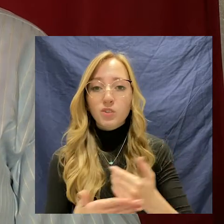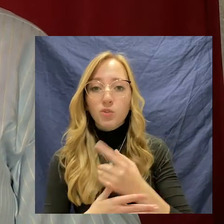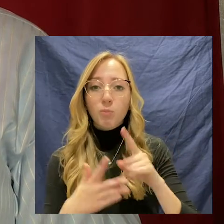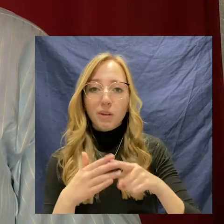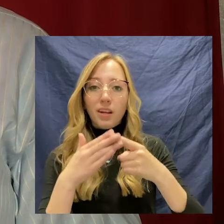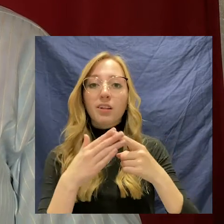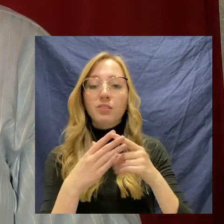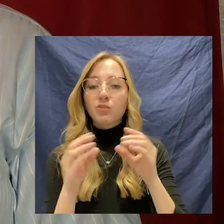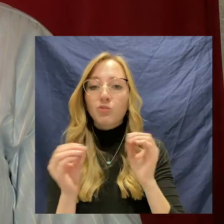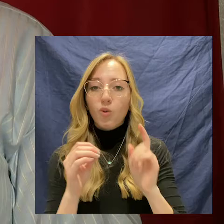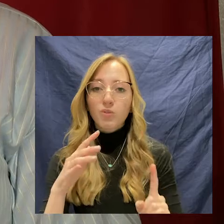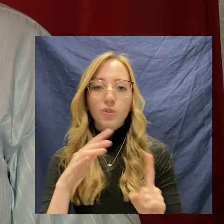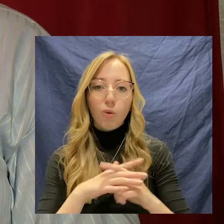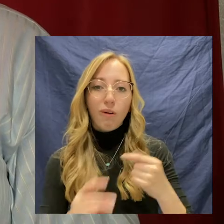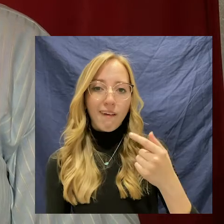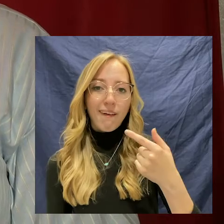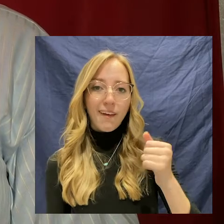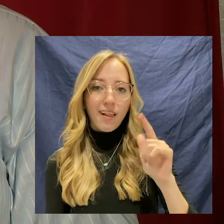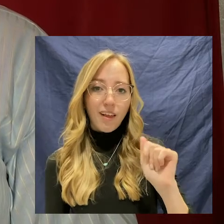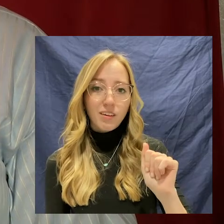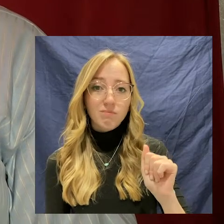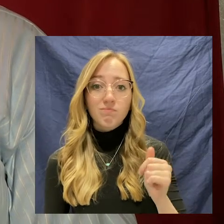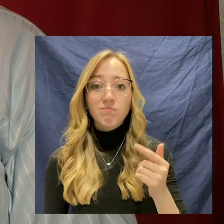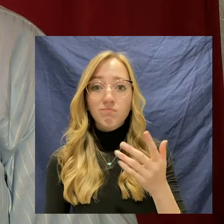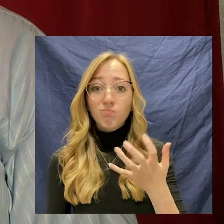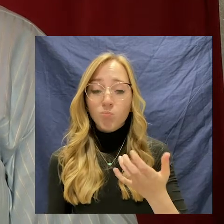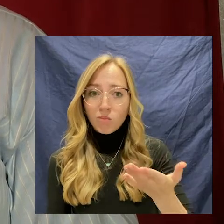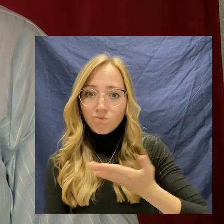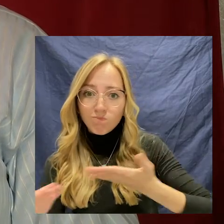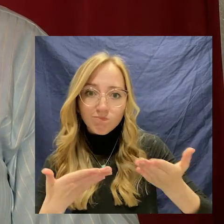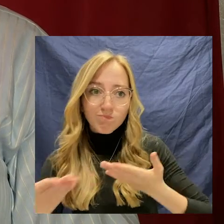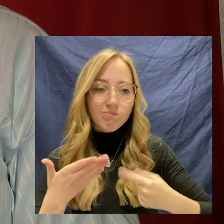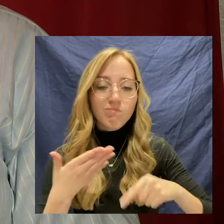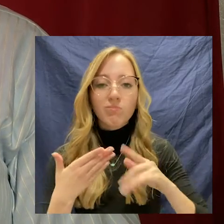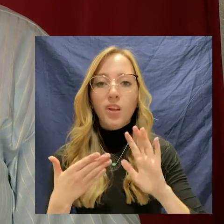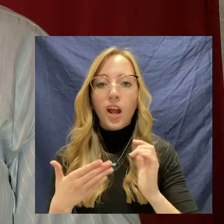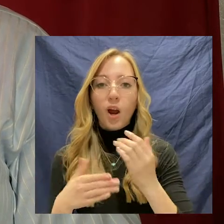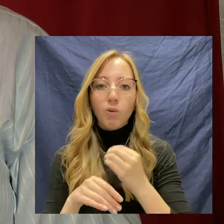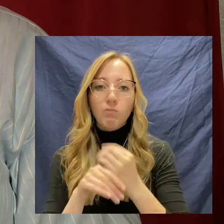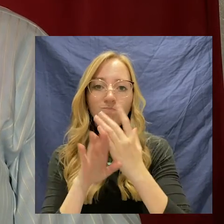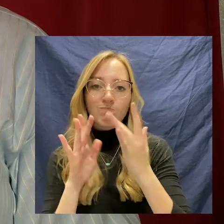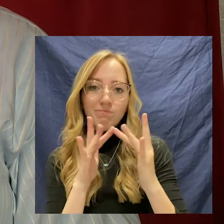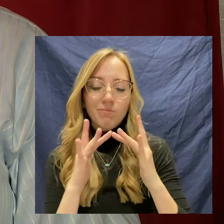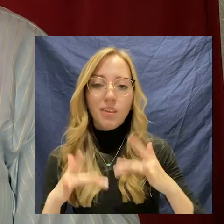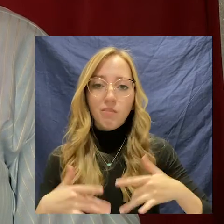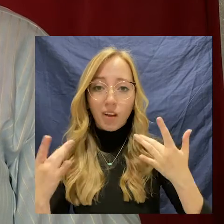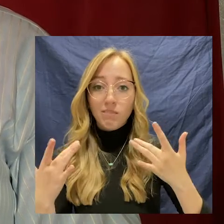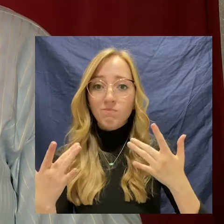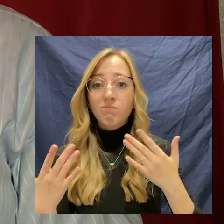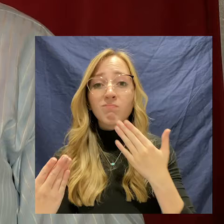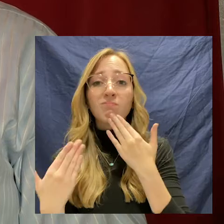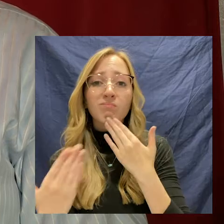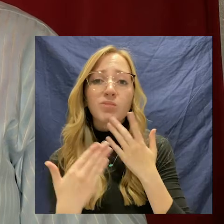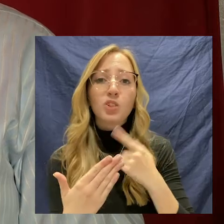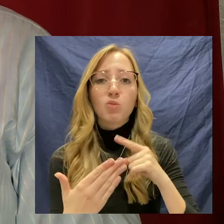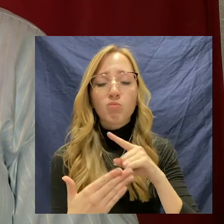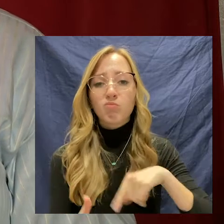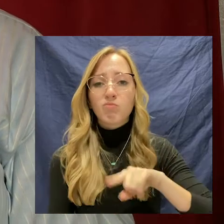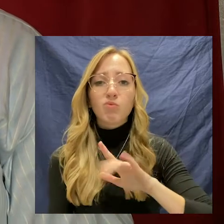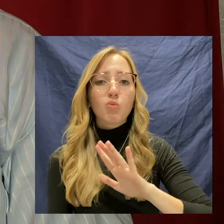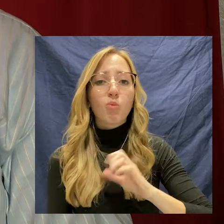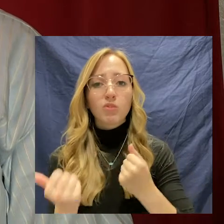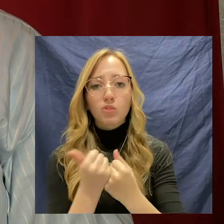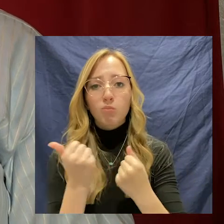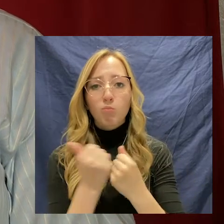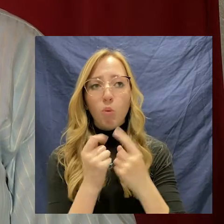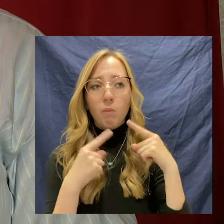Show Gala. I want to personally welcome each of you to our virtual event tonight and thank you for your support of Vera House this year. Much has